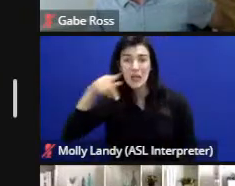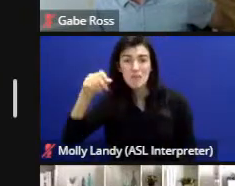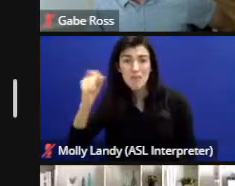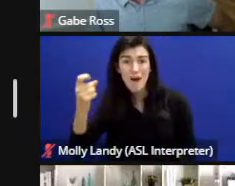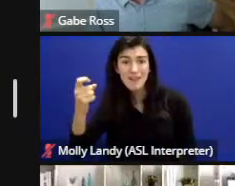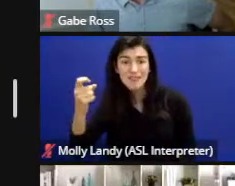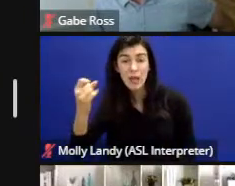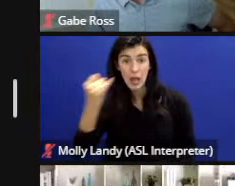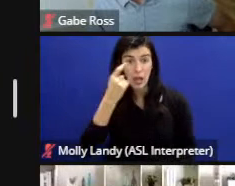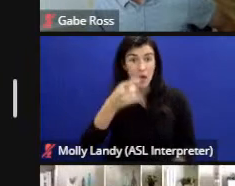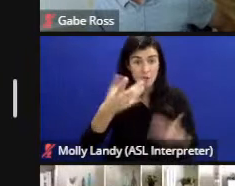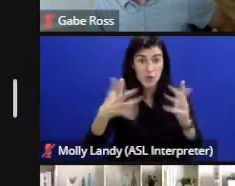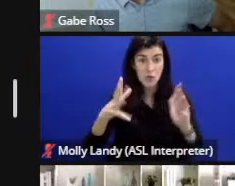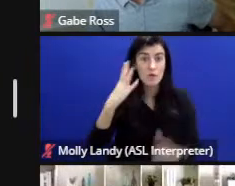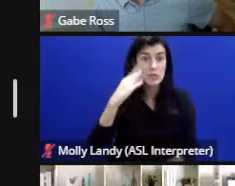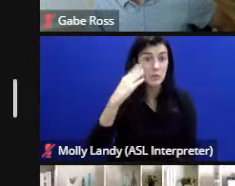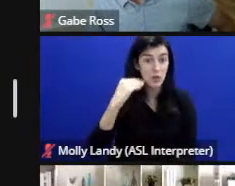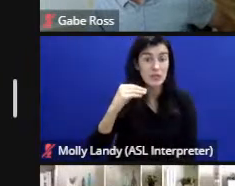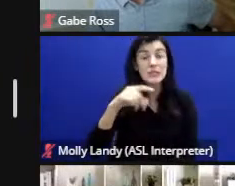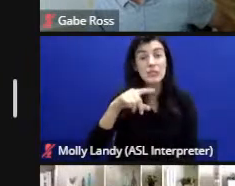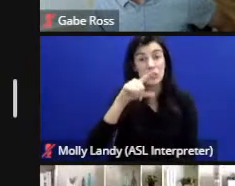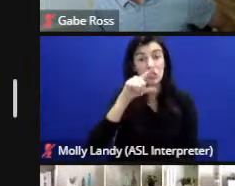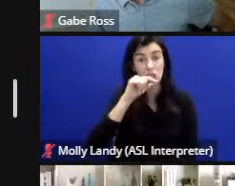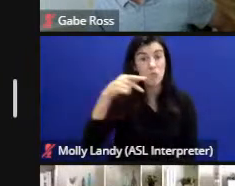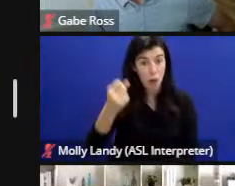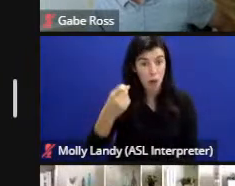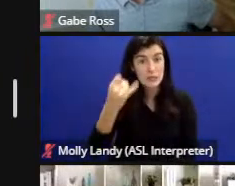you've been exposed to chickenpox, you're very likely to get it.